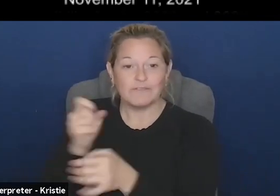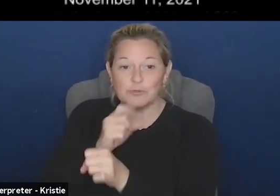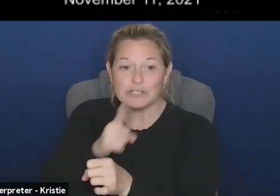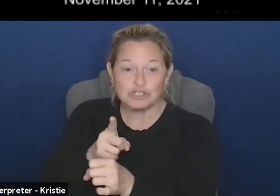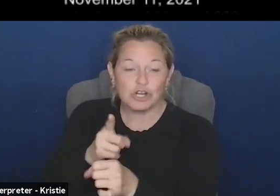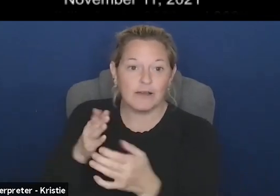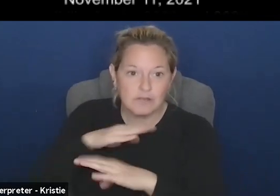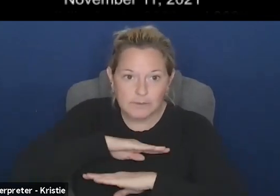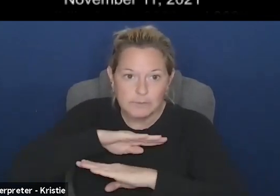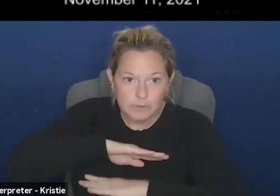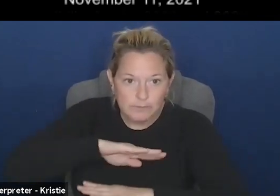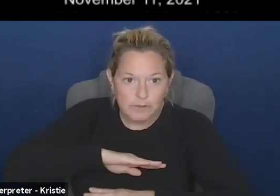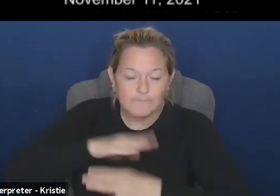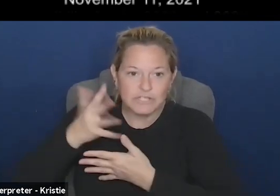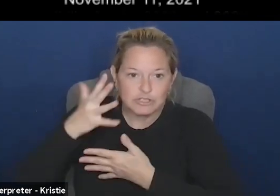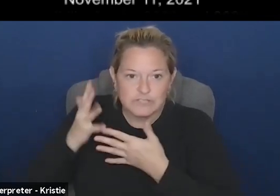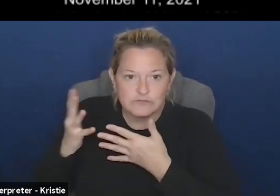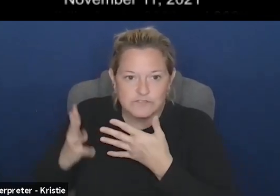But in order to do really